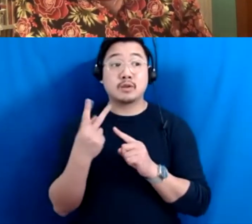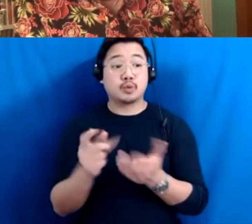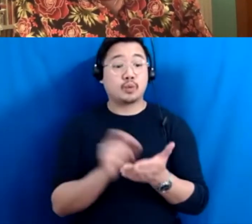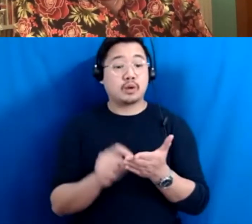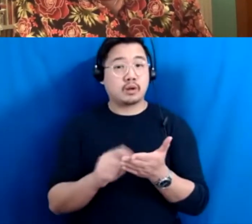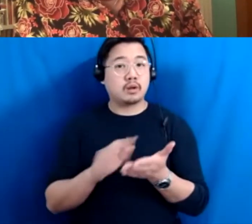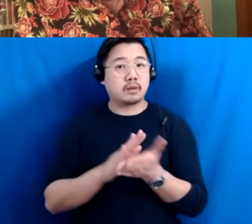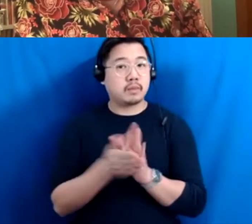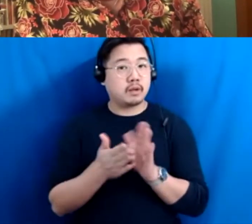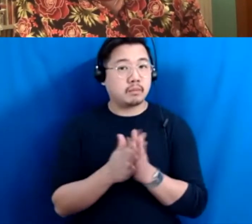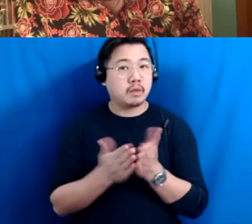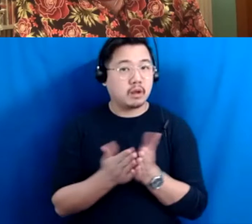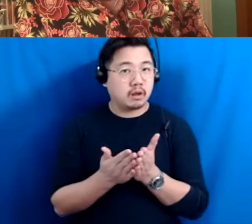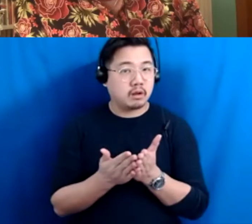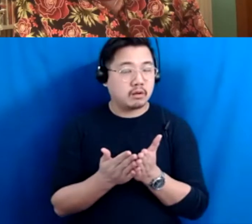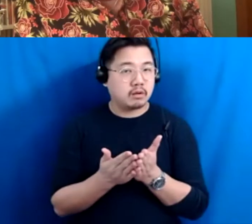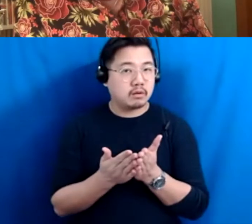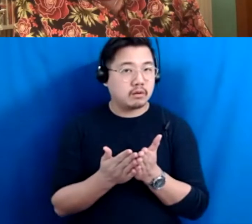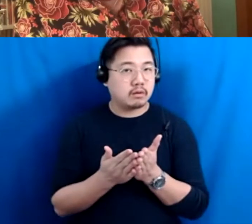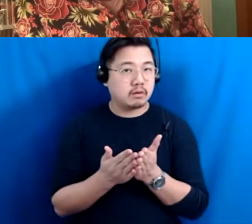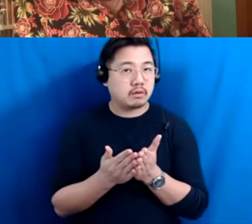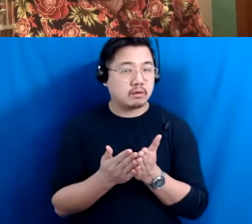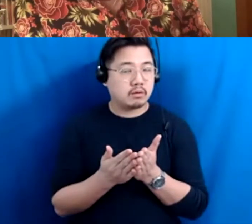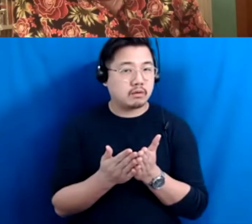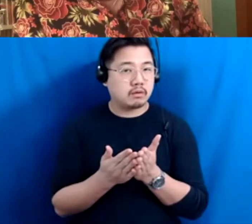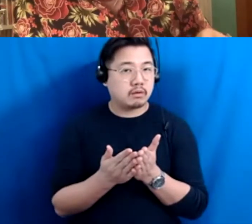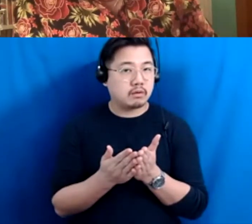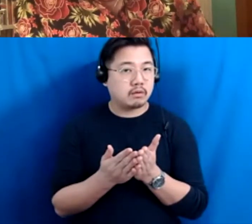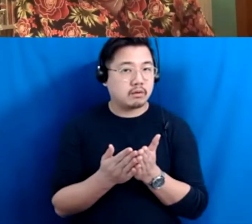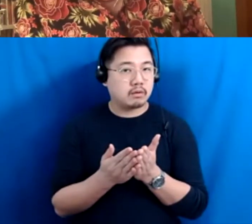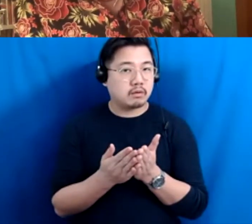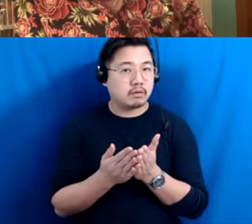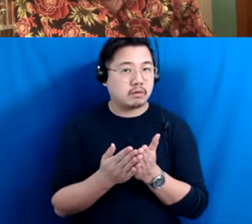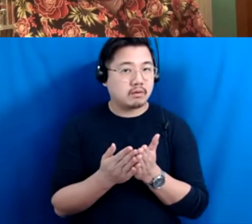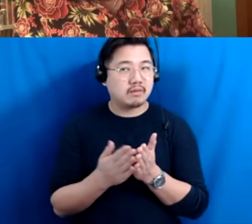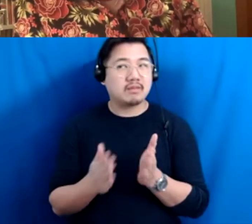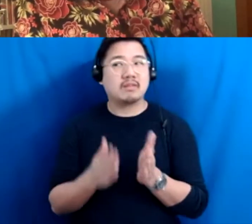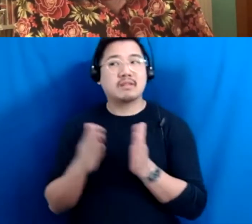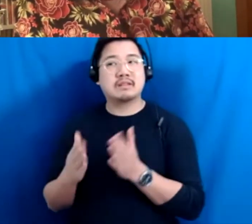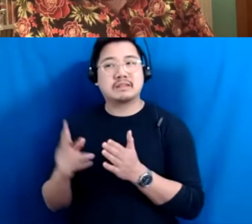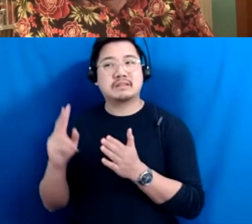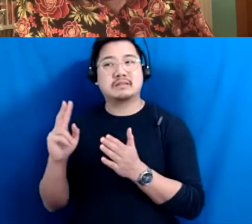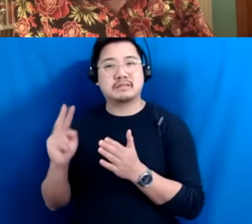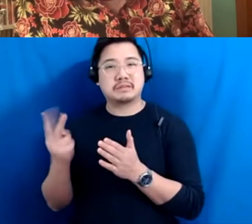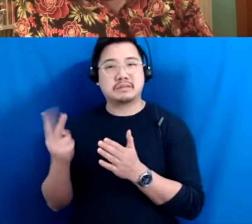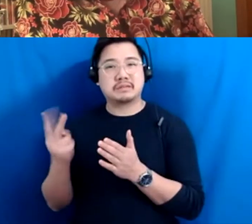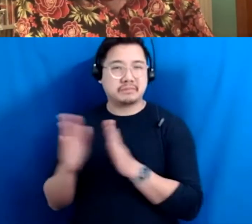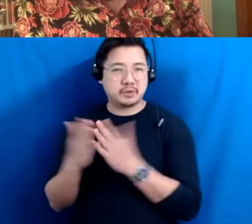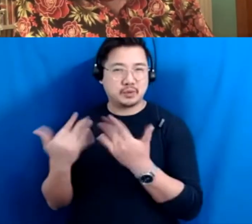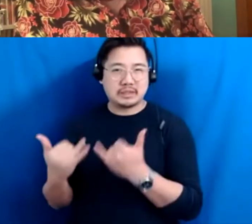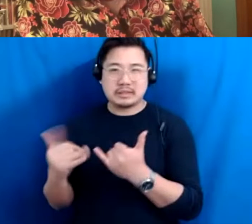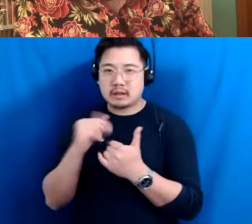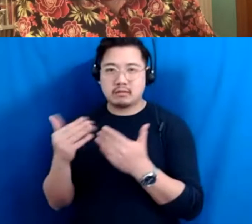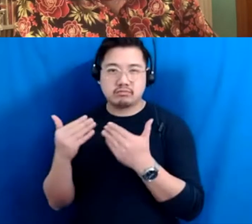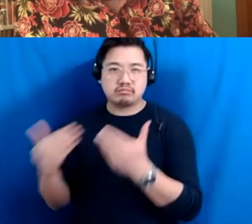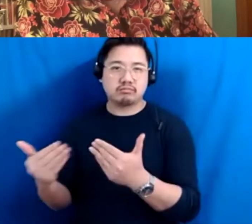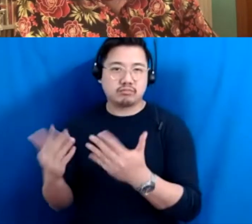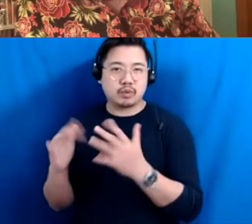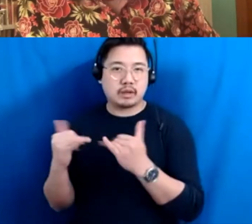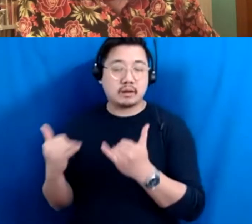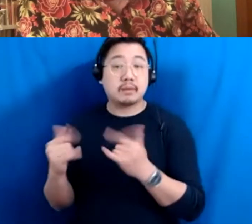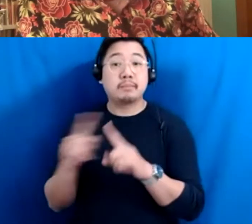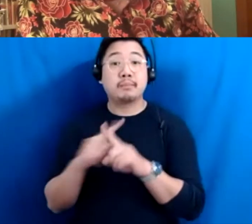one is sort of not going forth right now, but one of them was a book I